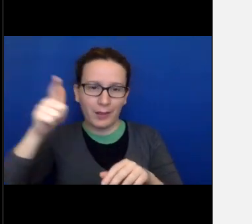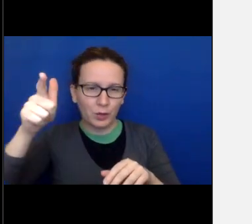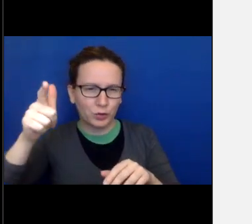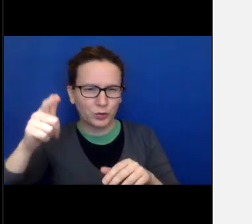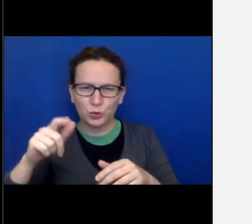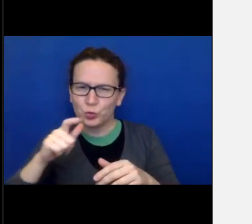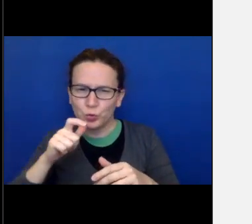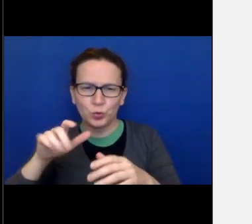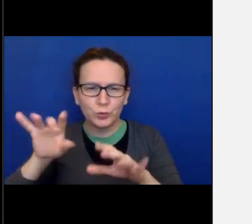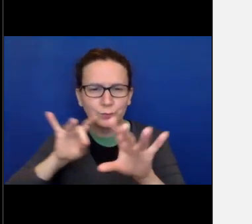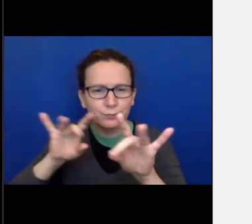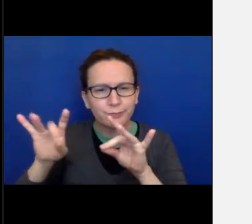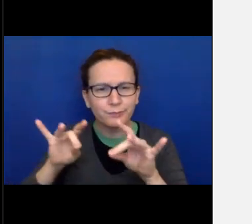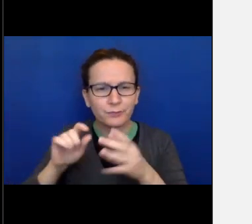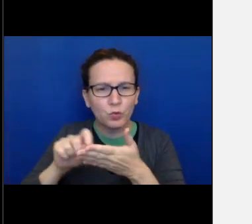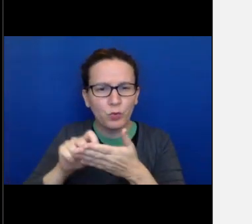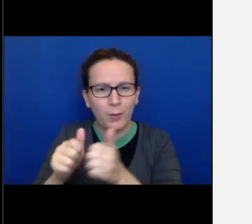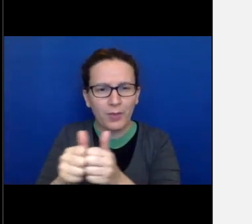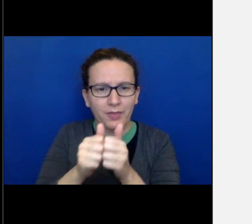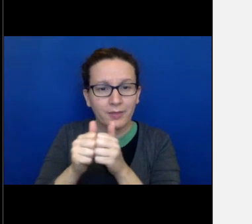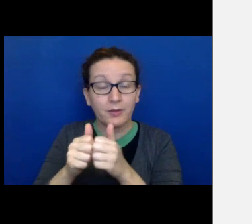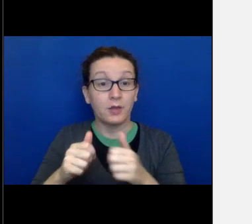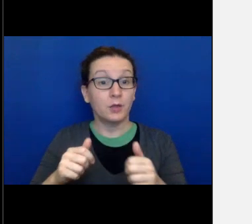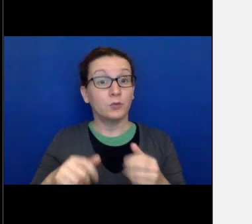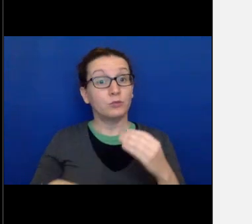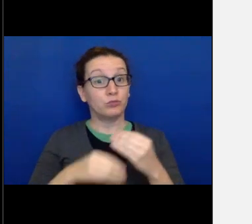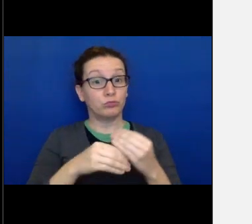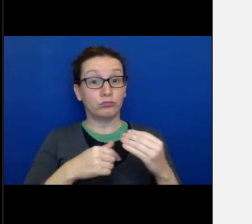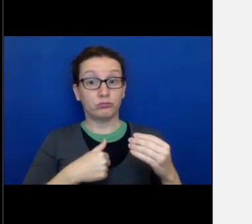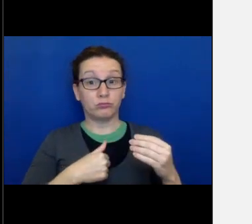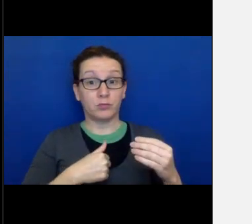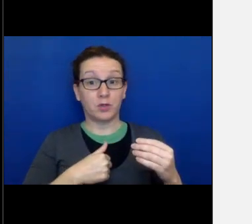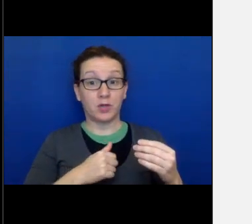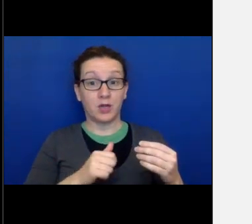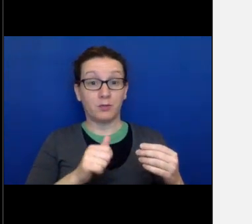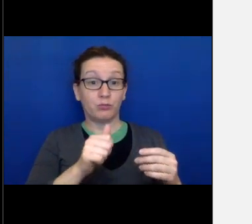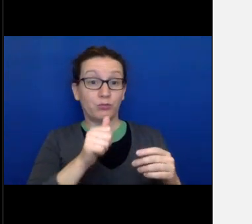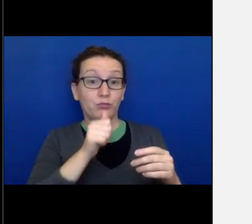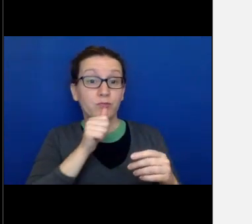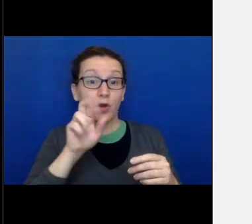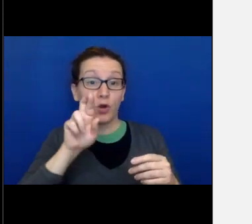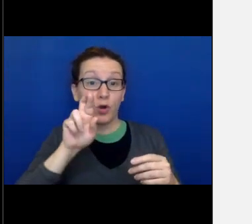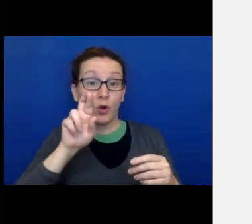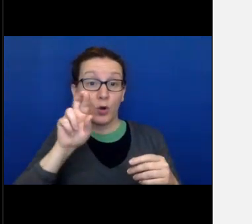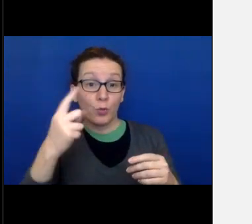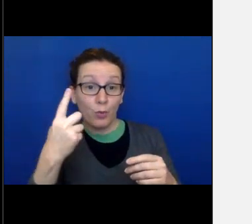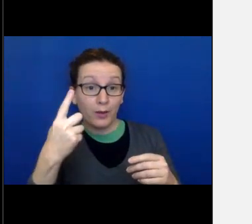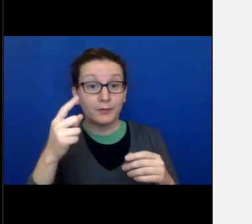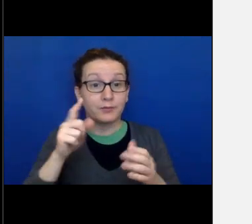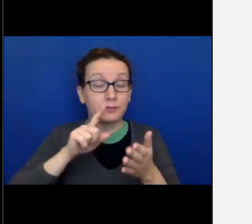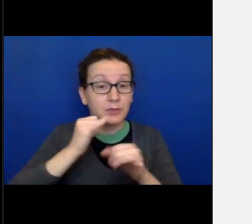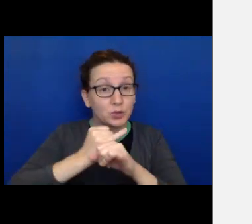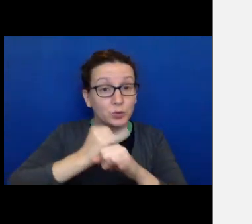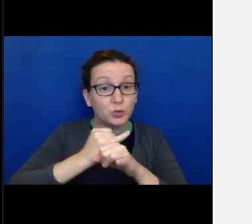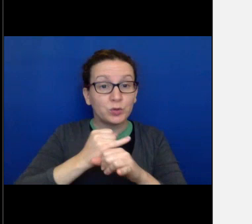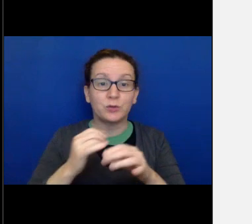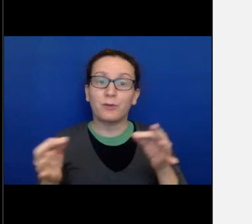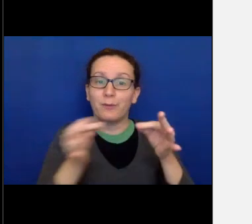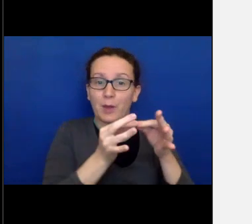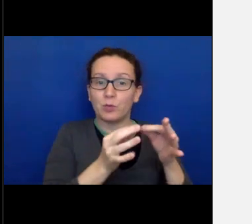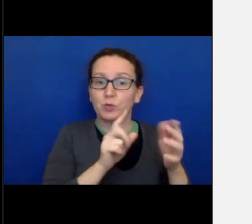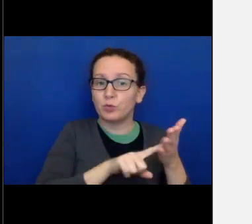with. Additionally, I am at a private R1 institution, which values research first and